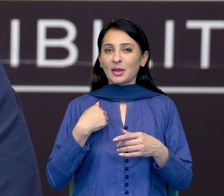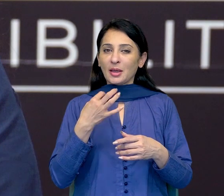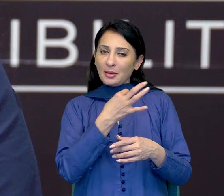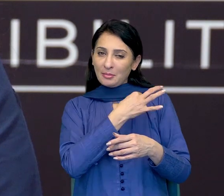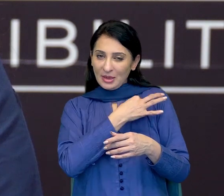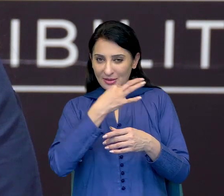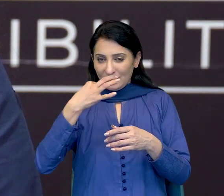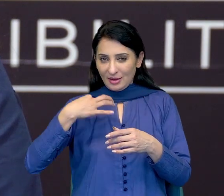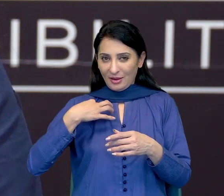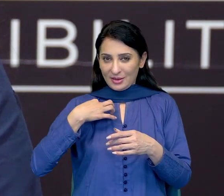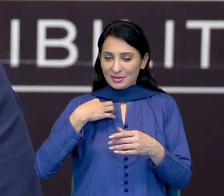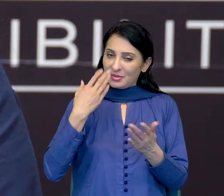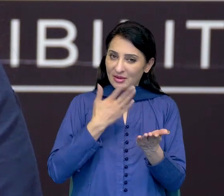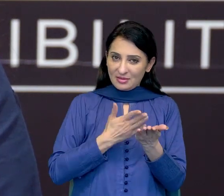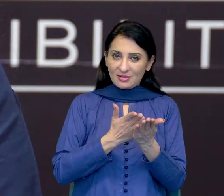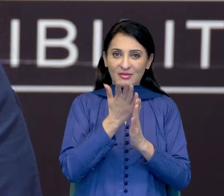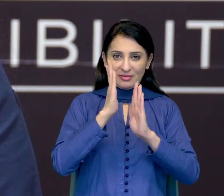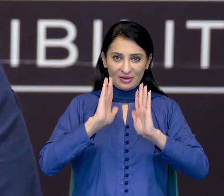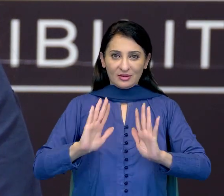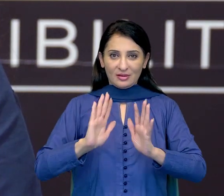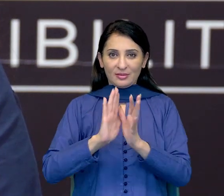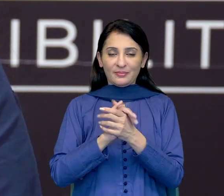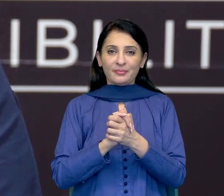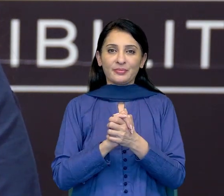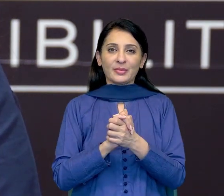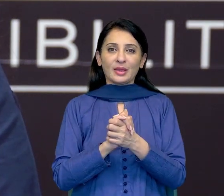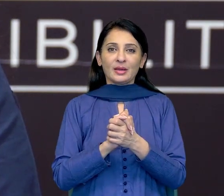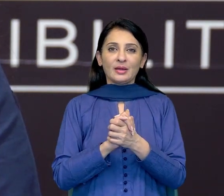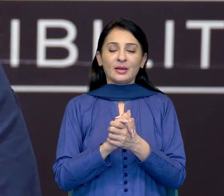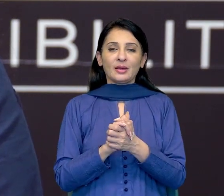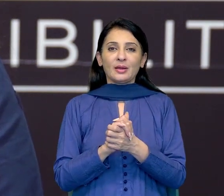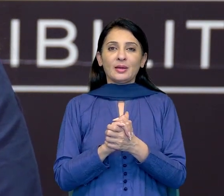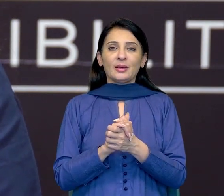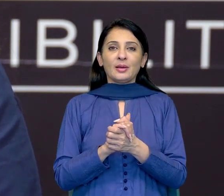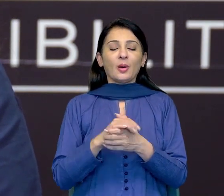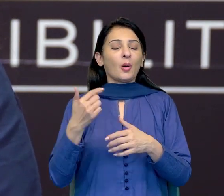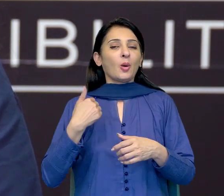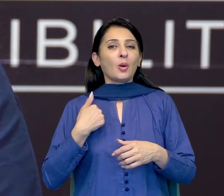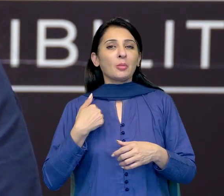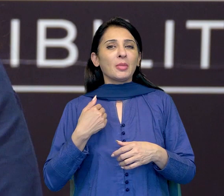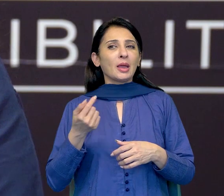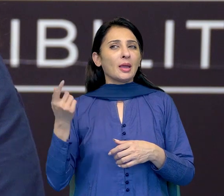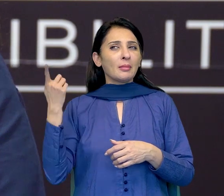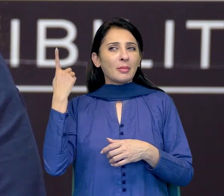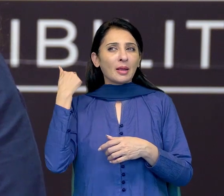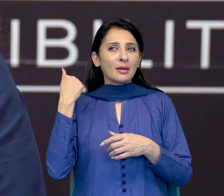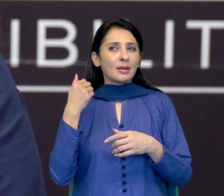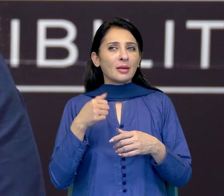and how I was experiencing the world, inside and outside,